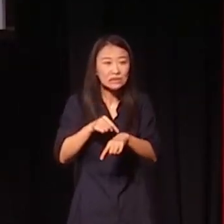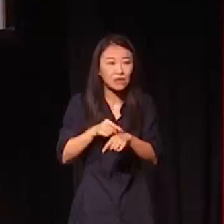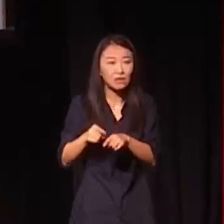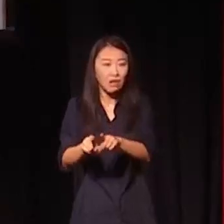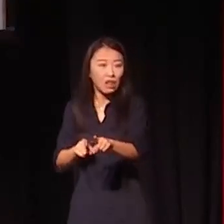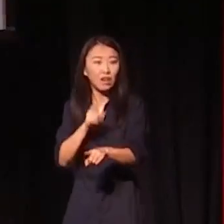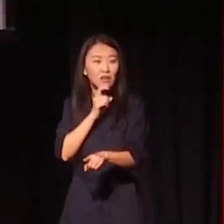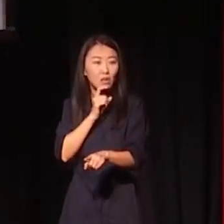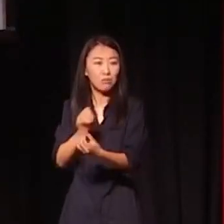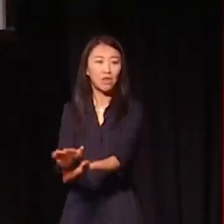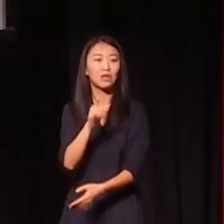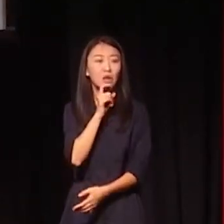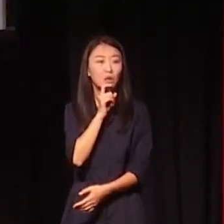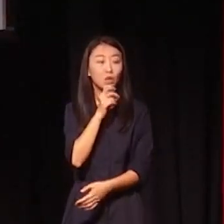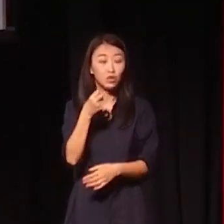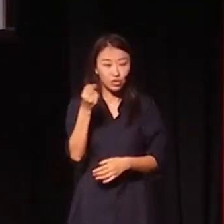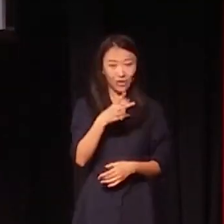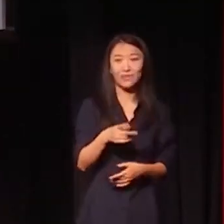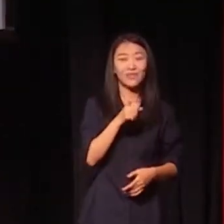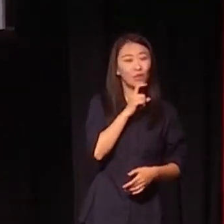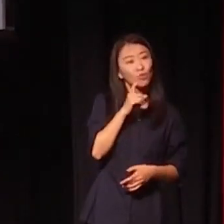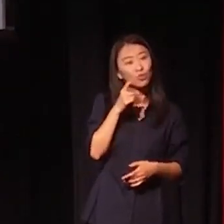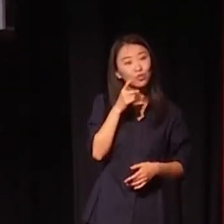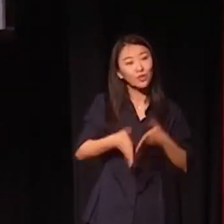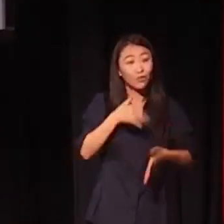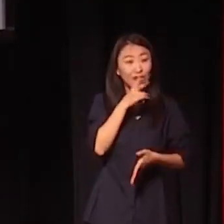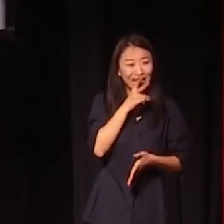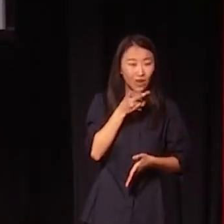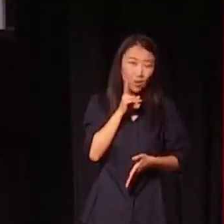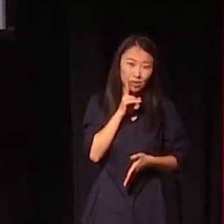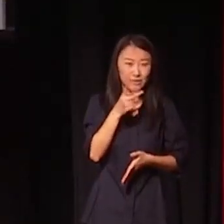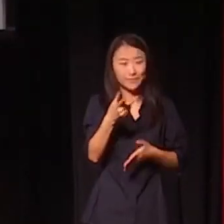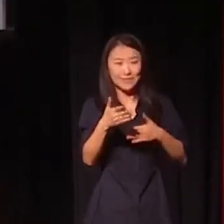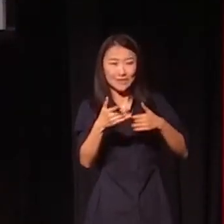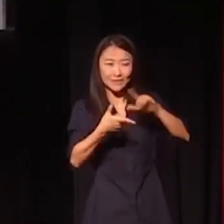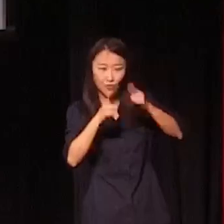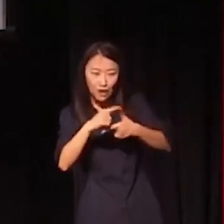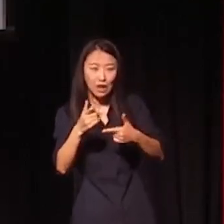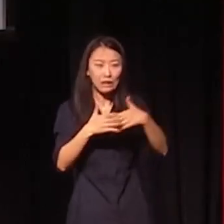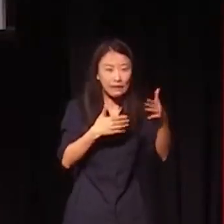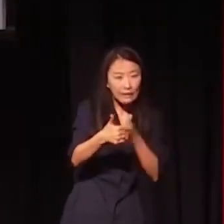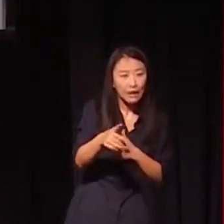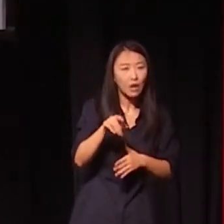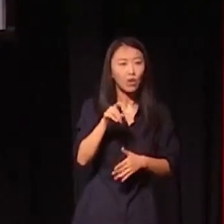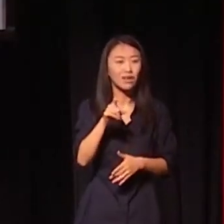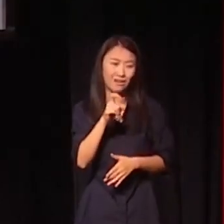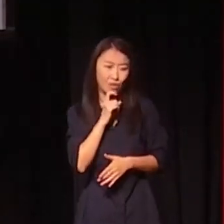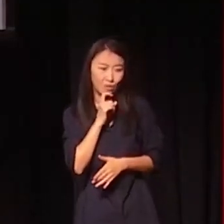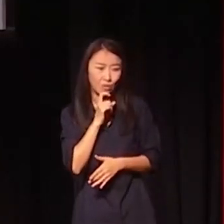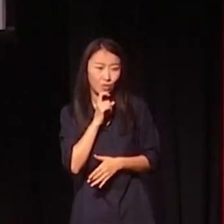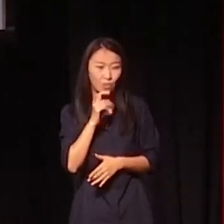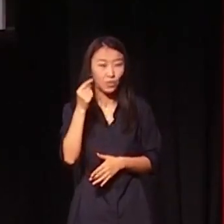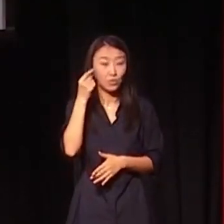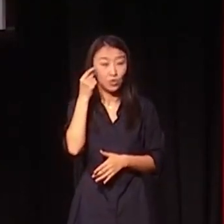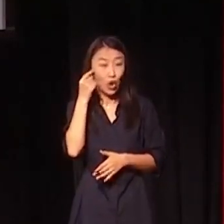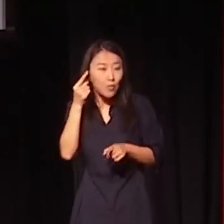sometimes the interpreters were using strategies to try and keep up, you know, and this is not a negative evaluation